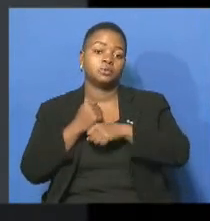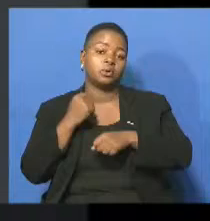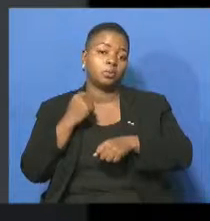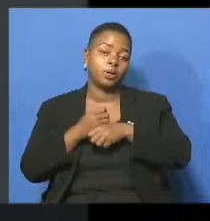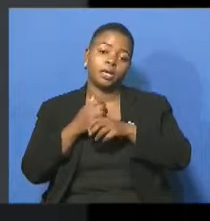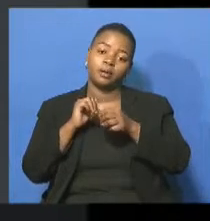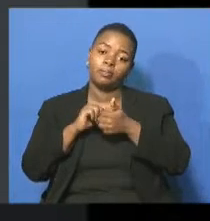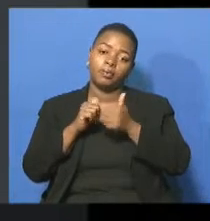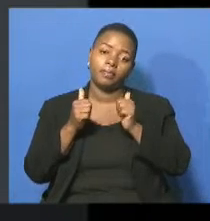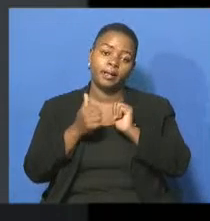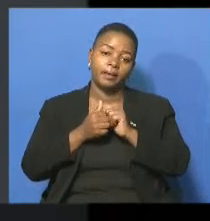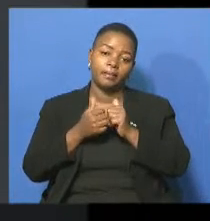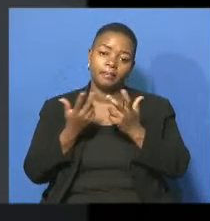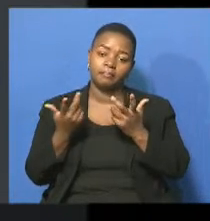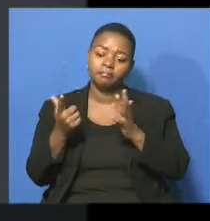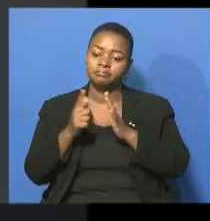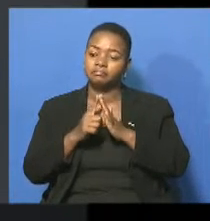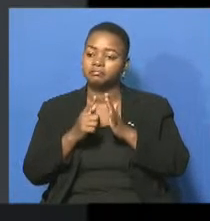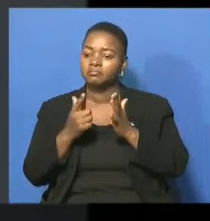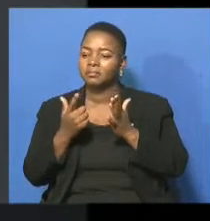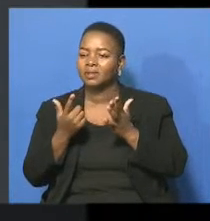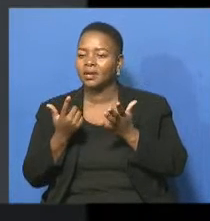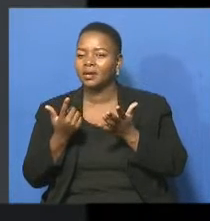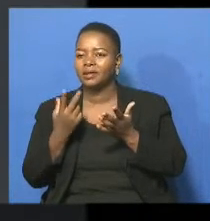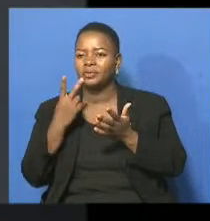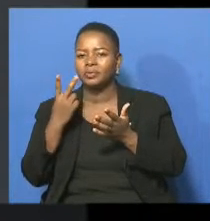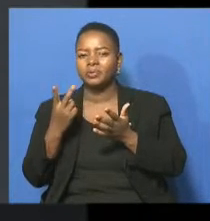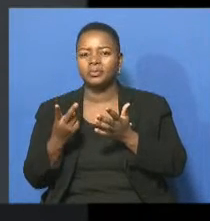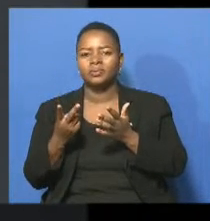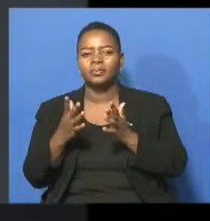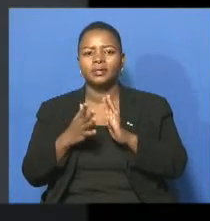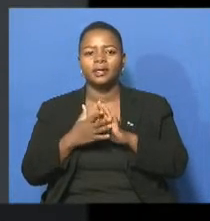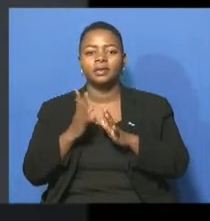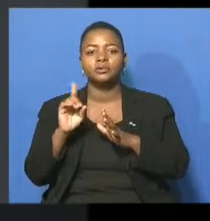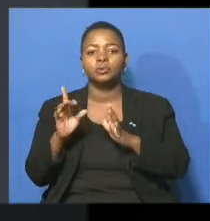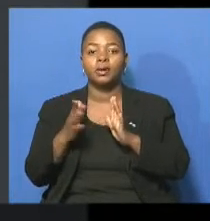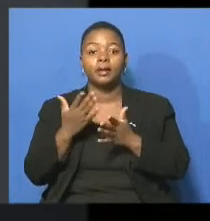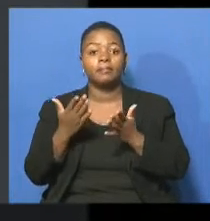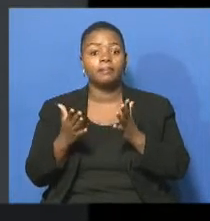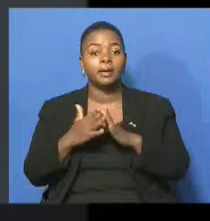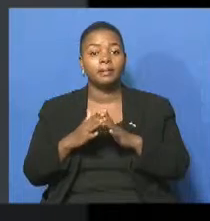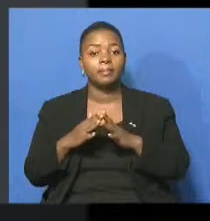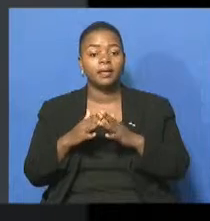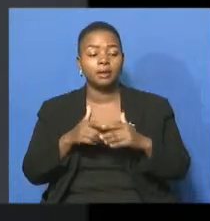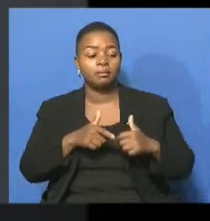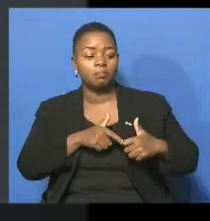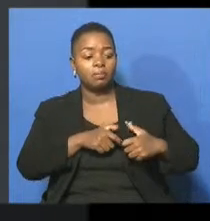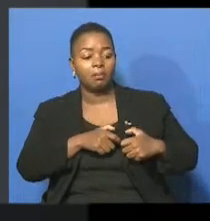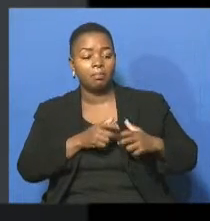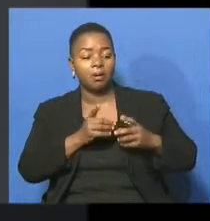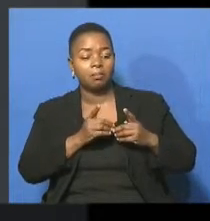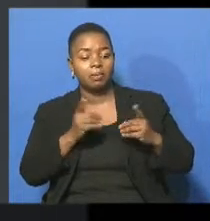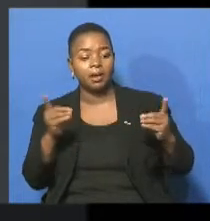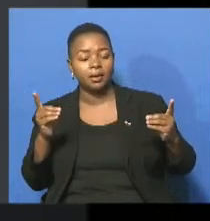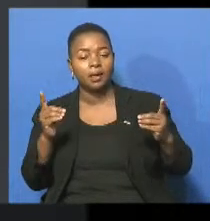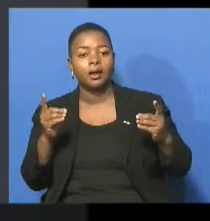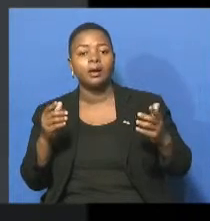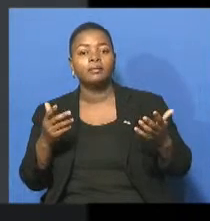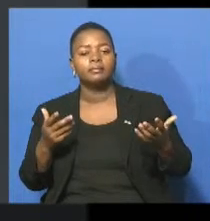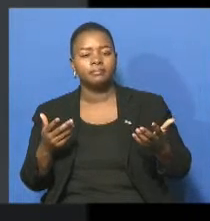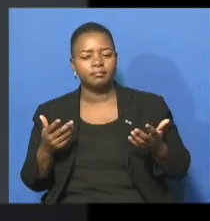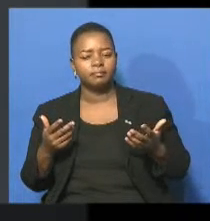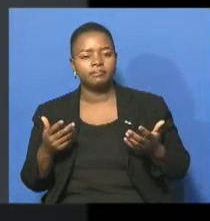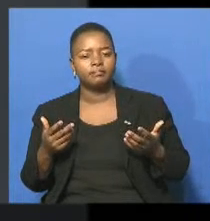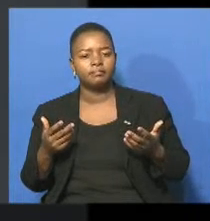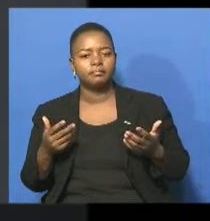unemployment, you look at crimes of passion where there have been breakup of relationship. But substance abuse is